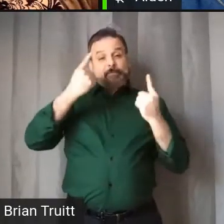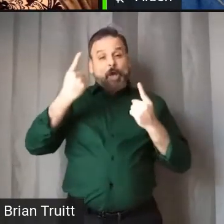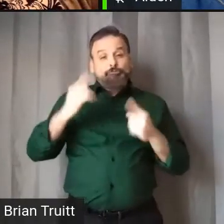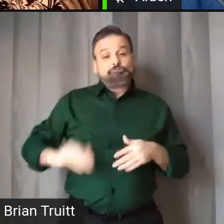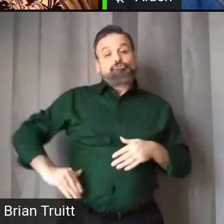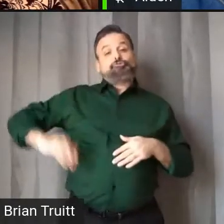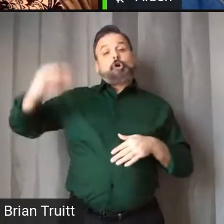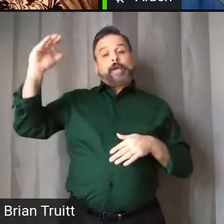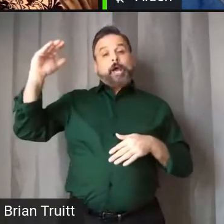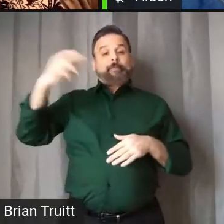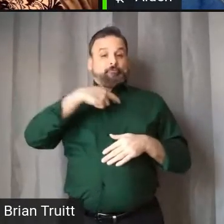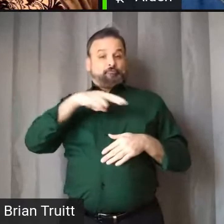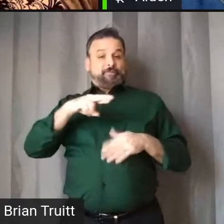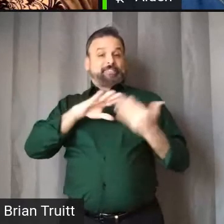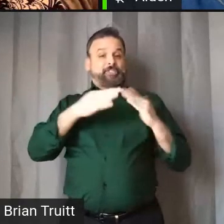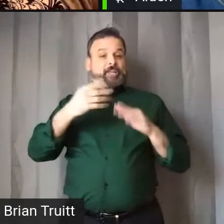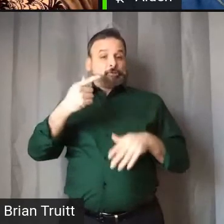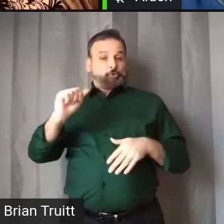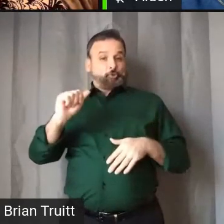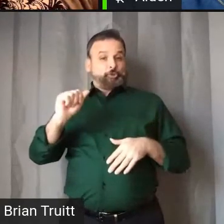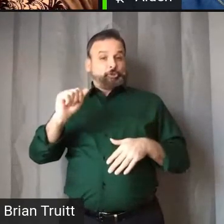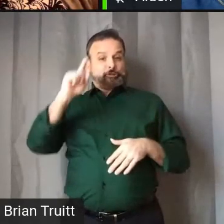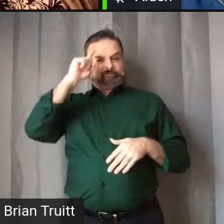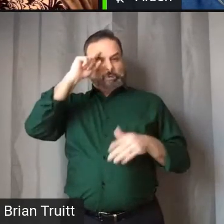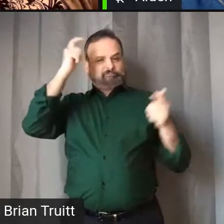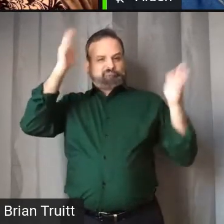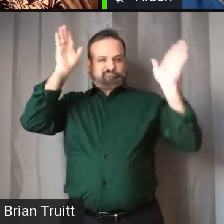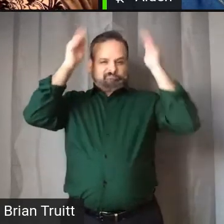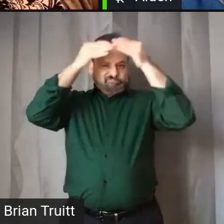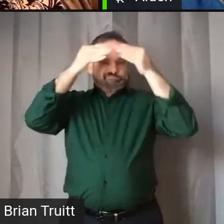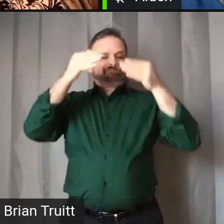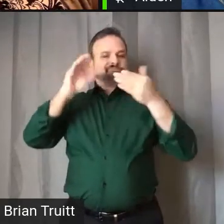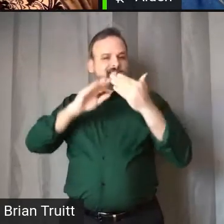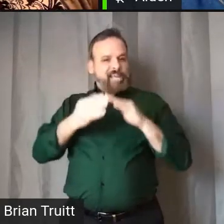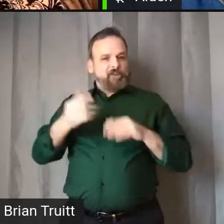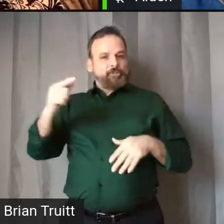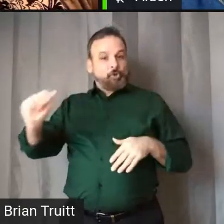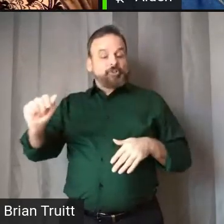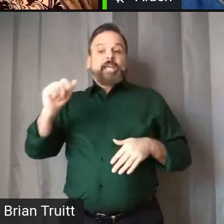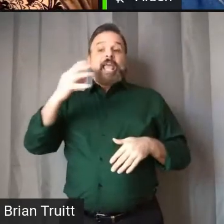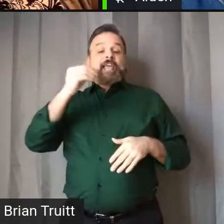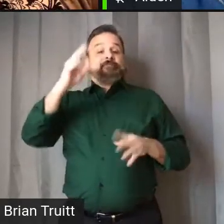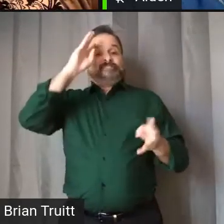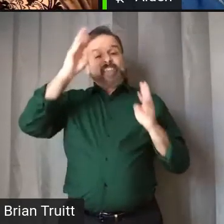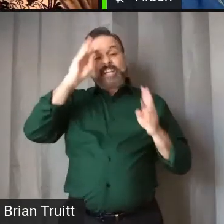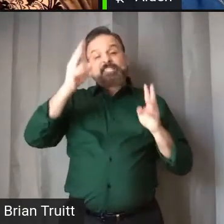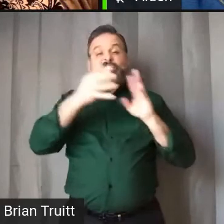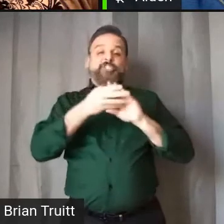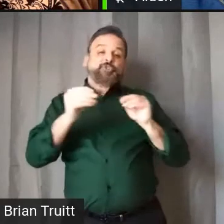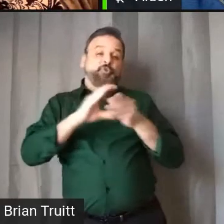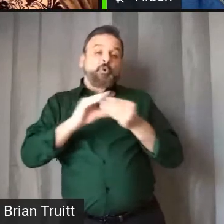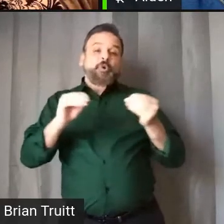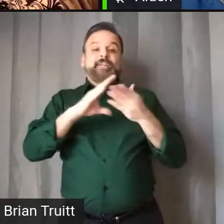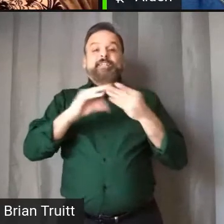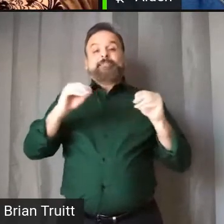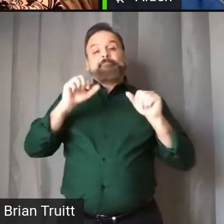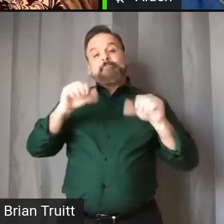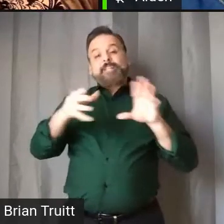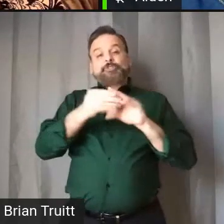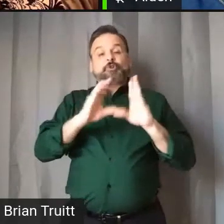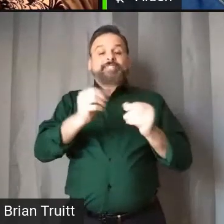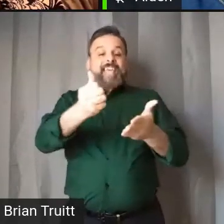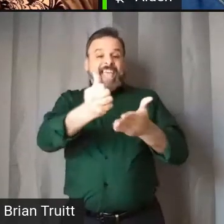Georgia, and how, you know, fantasy and magic stories were often this escape, and I often, like, you know, equated the magic stories with